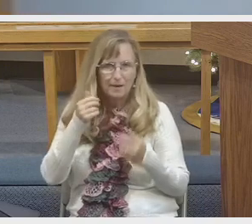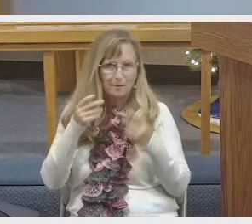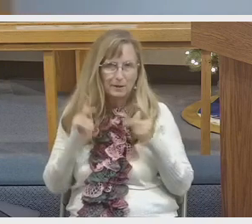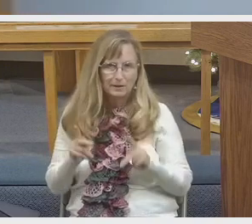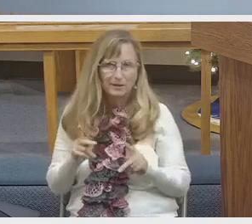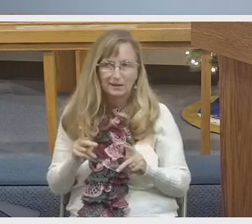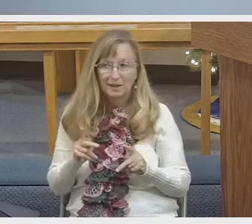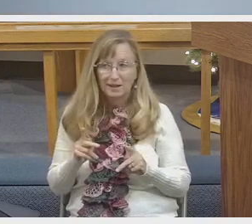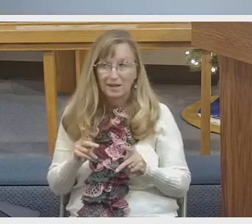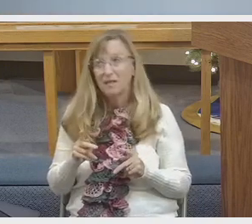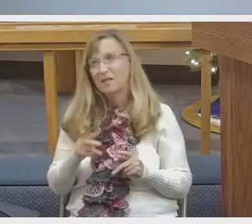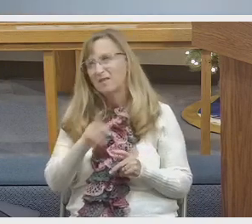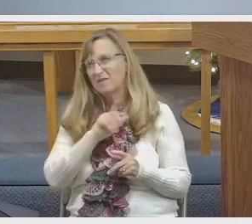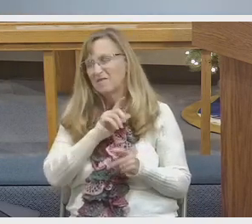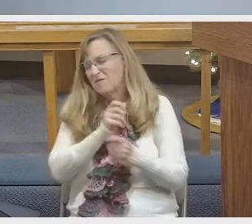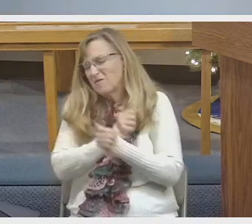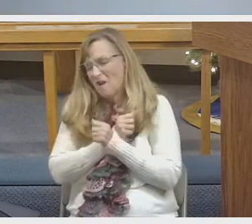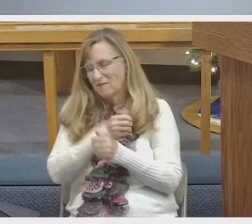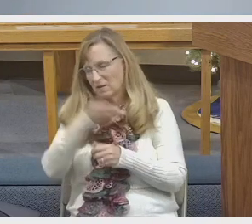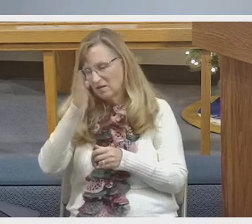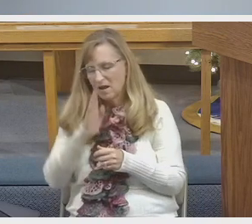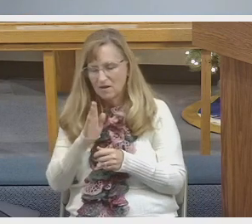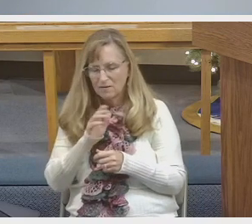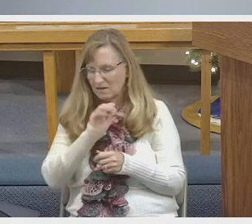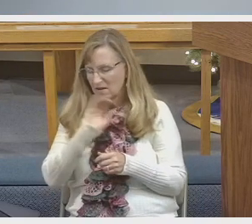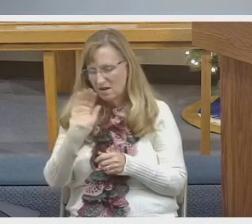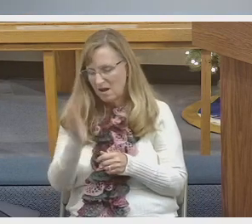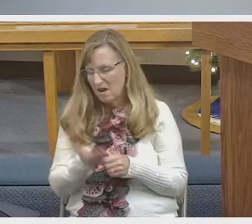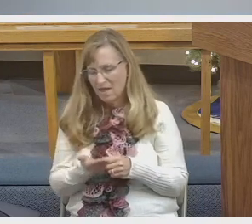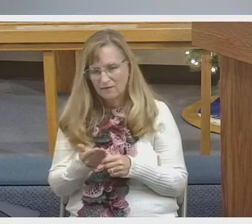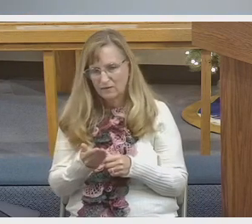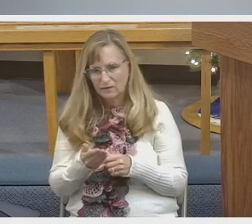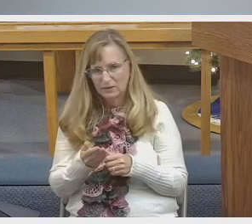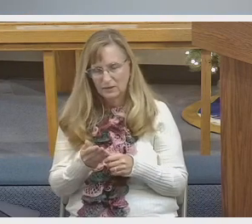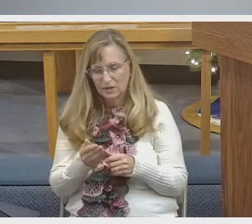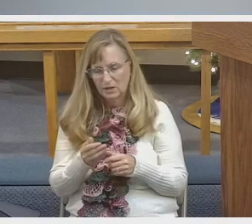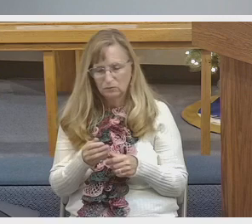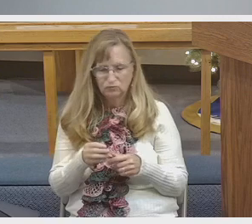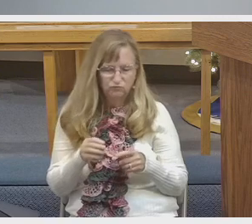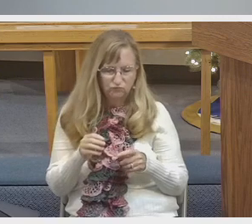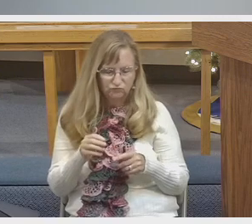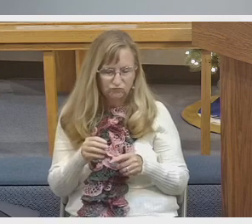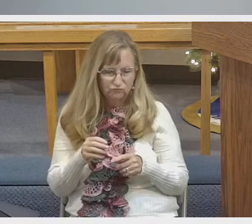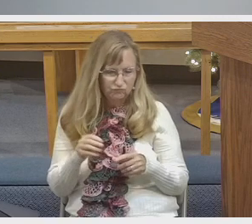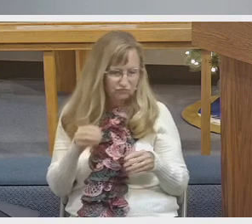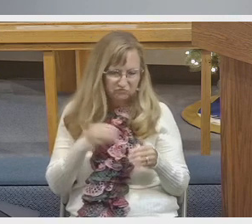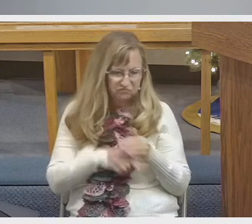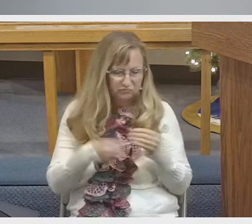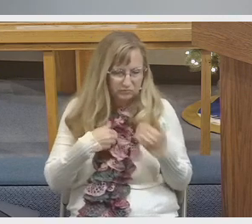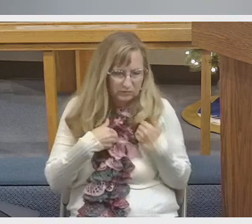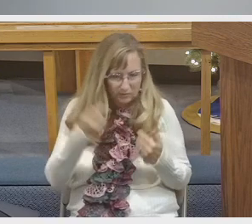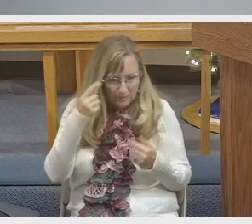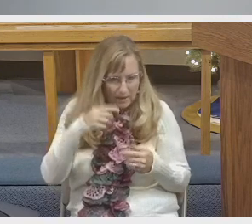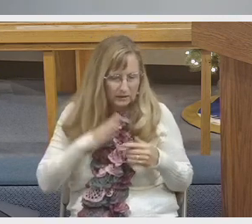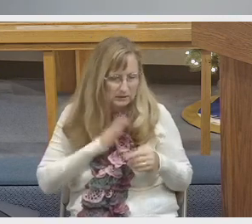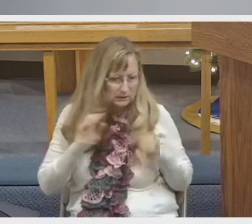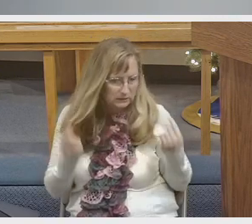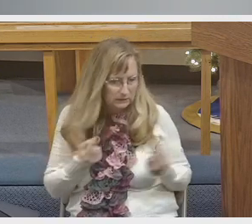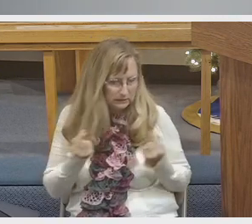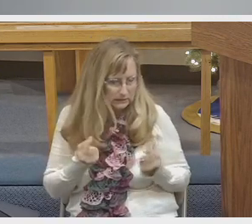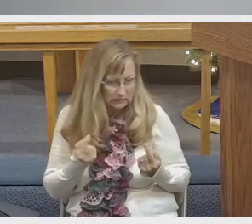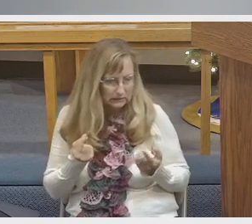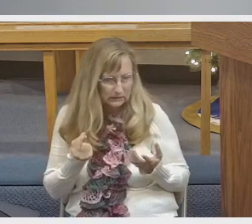loving God would ever convict me for the seriousness of my sin. He would never hold me accountable if he's loving, so I'm not so